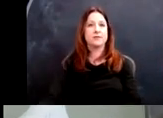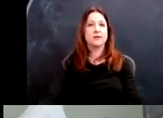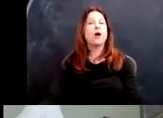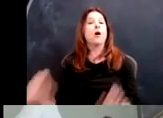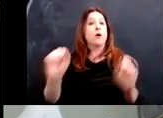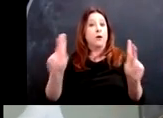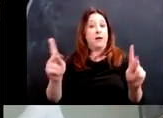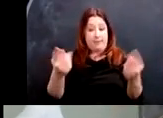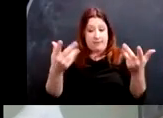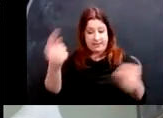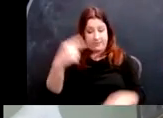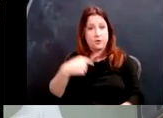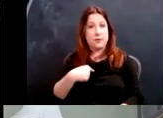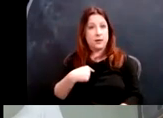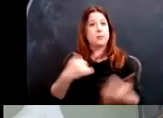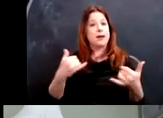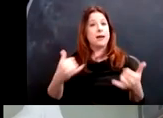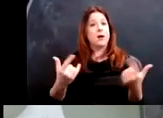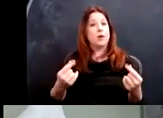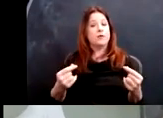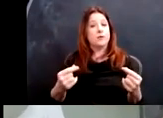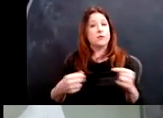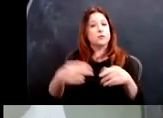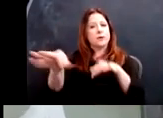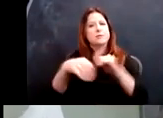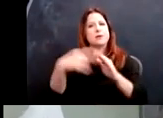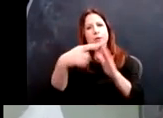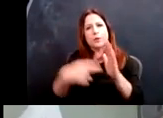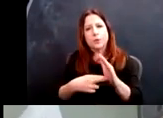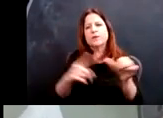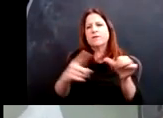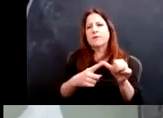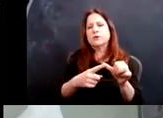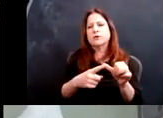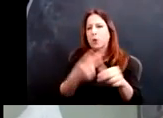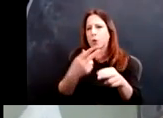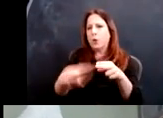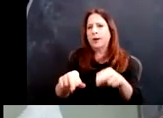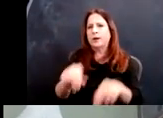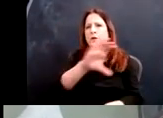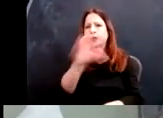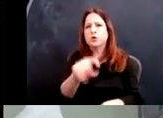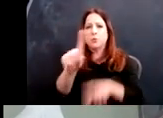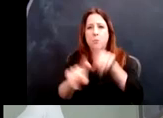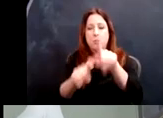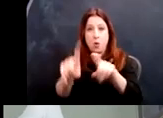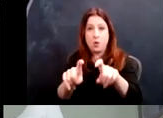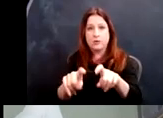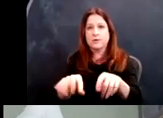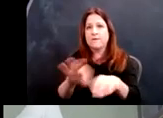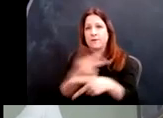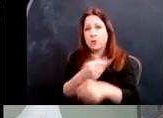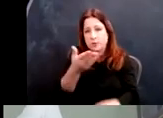the project. What we need to do now for housekeeping is just do a quick Zoom poll on demographics of who's there. And then I'll turn it over to Dr.